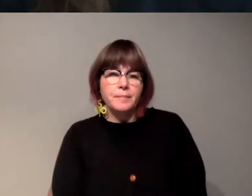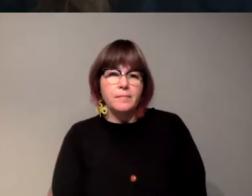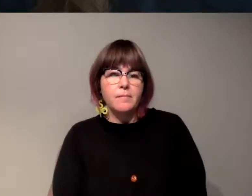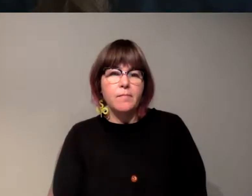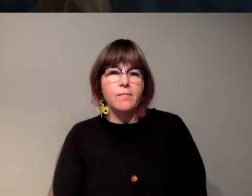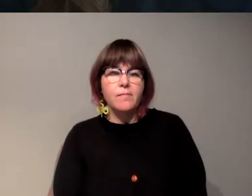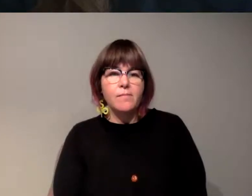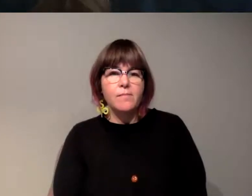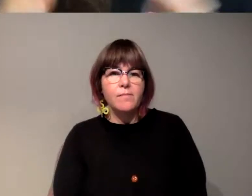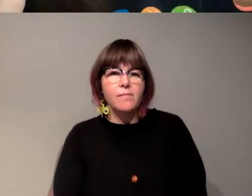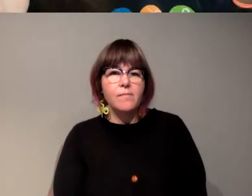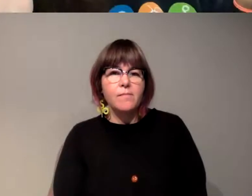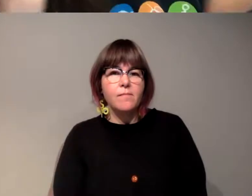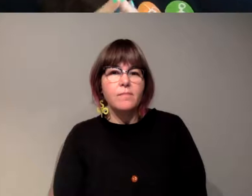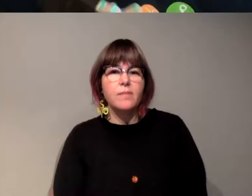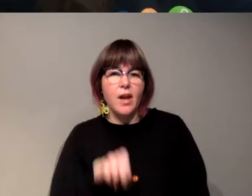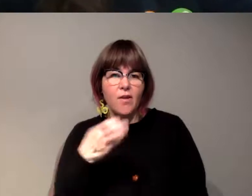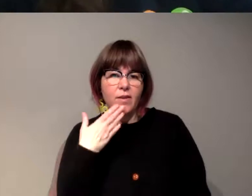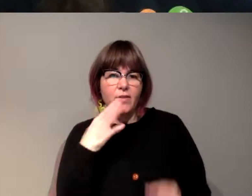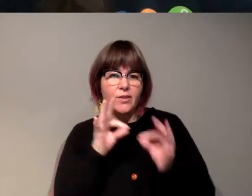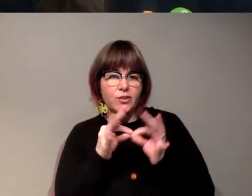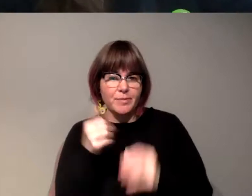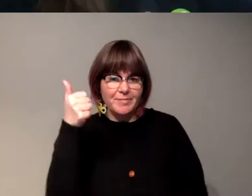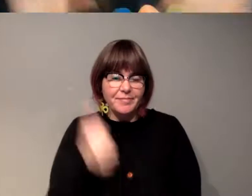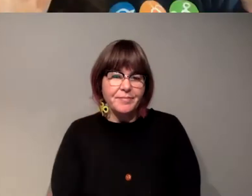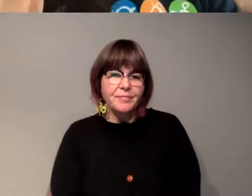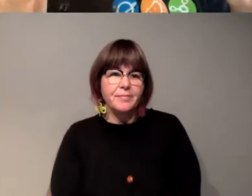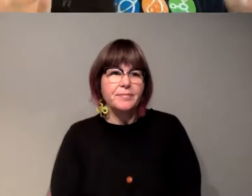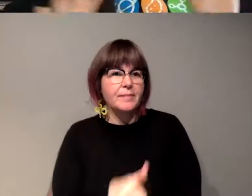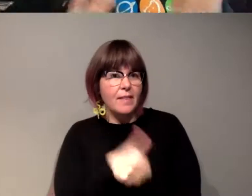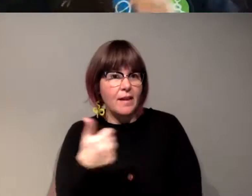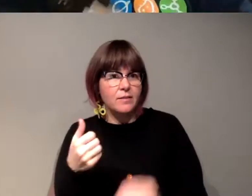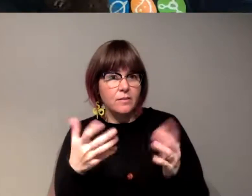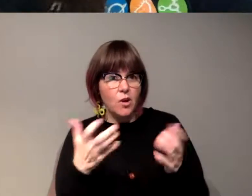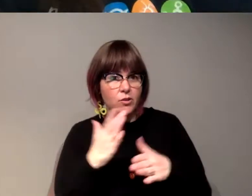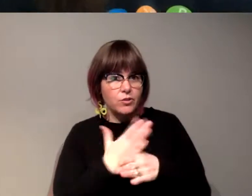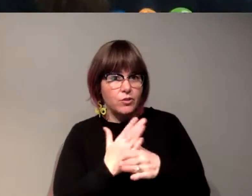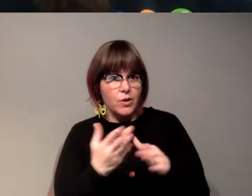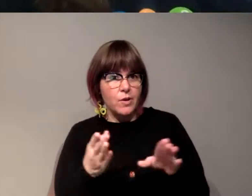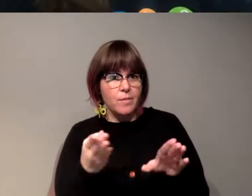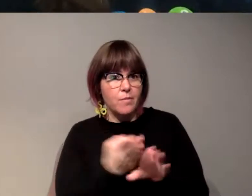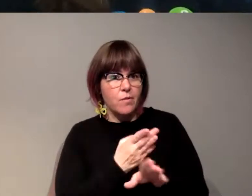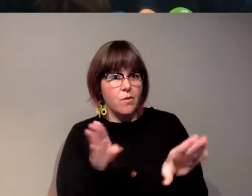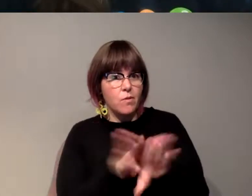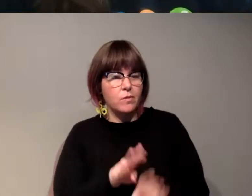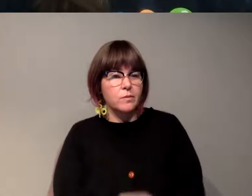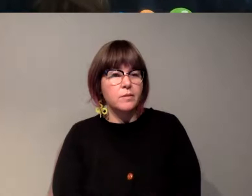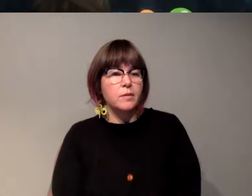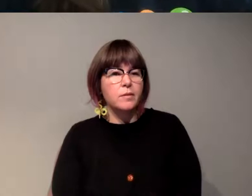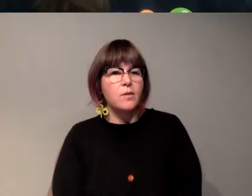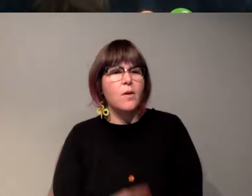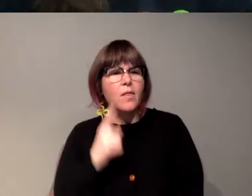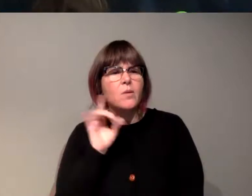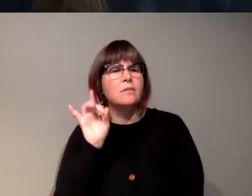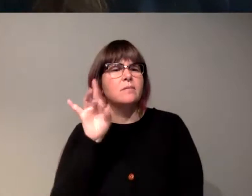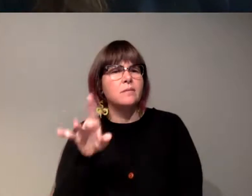Yeah, so Erin, thank you for signing for us today. Is there anything else you'd like to share before we wrap up? I think I would just quickly